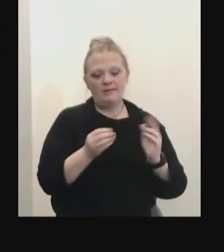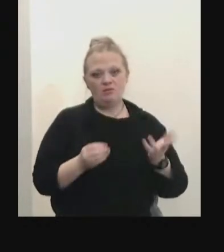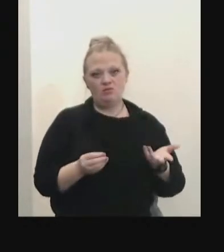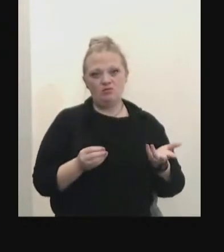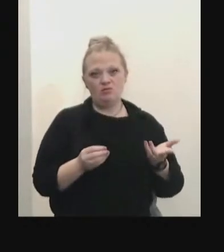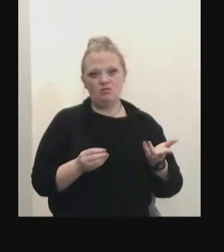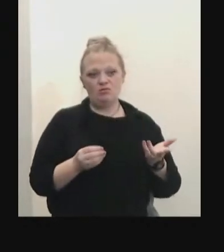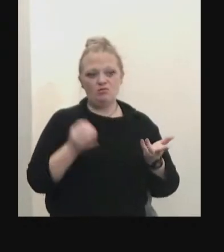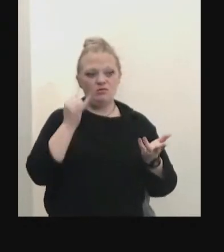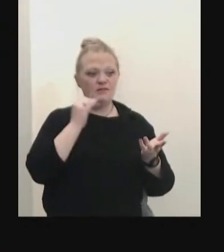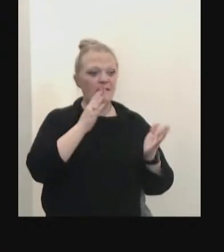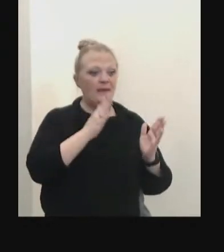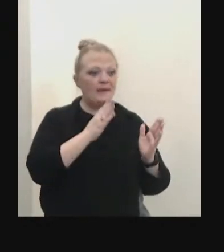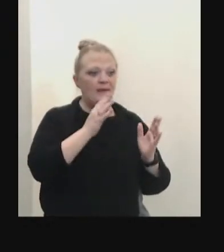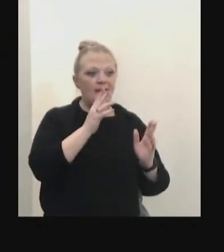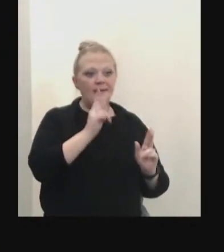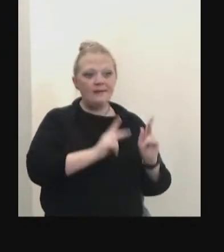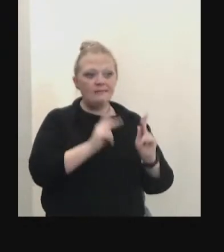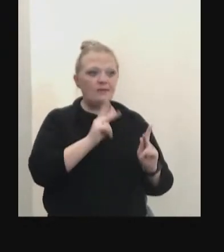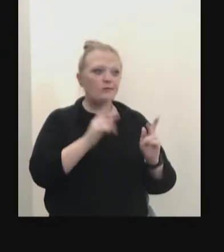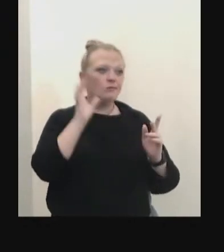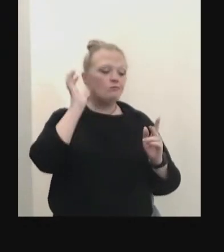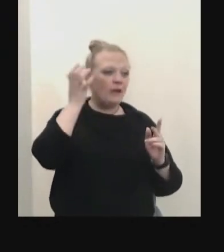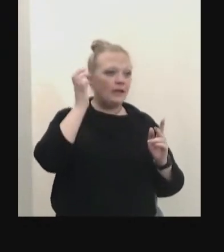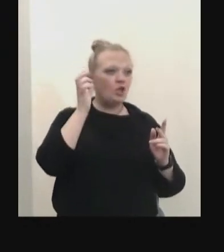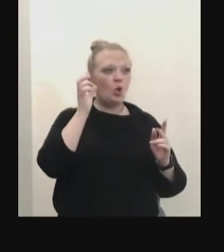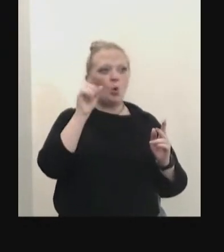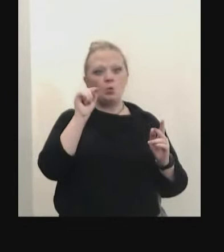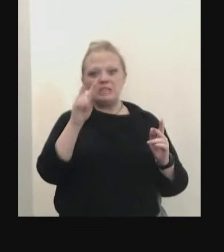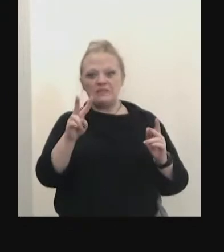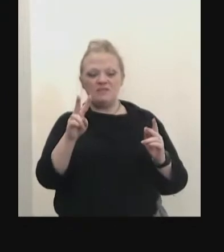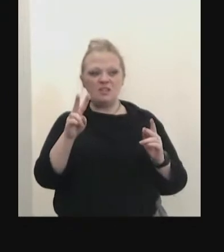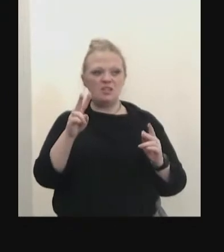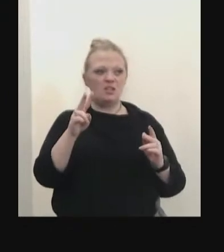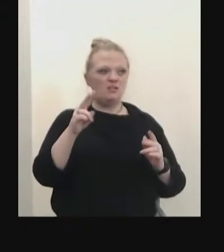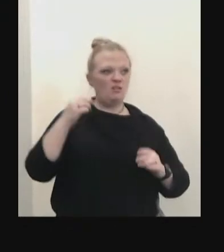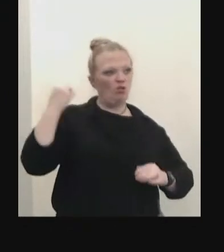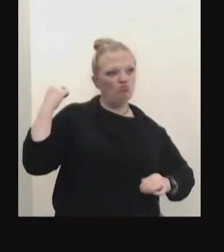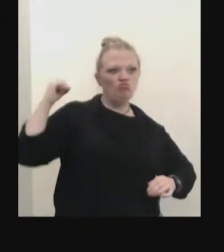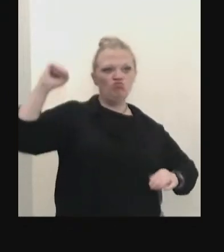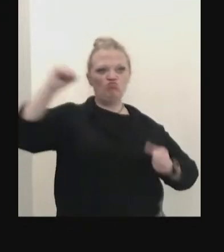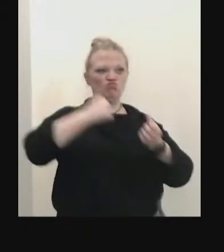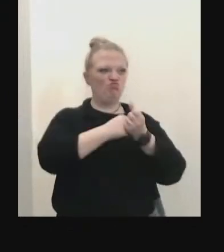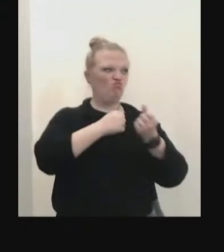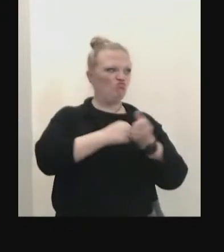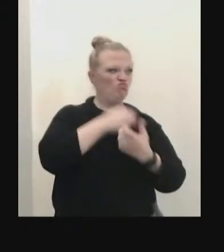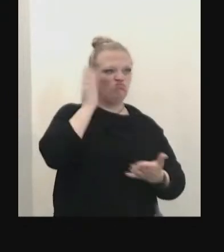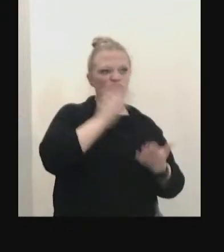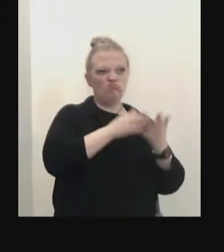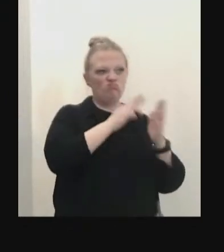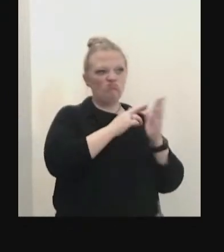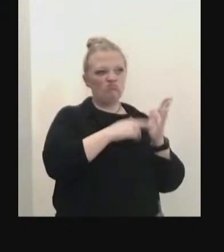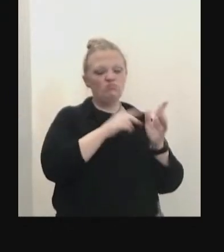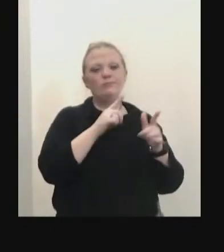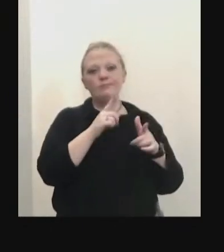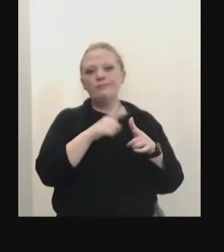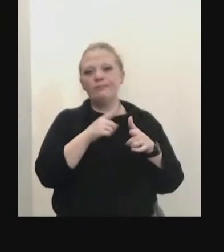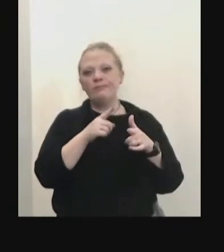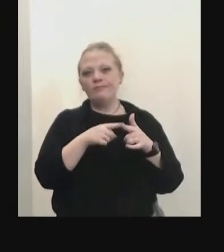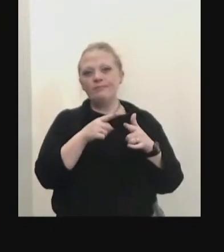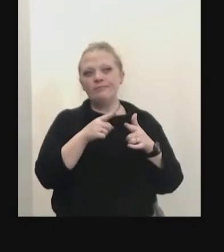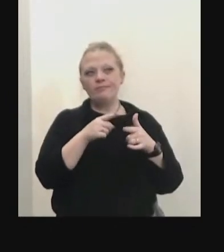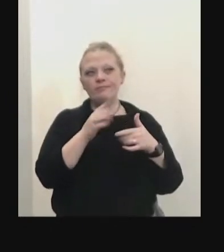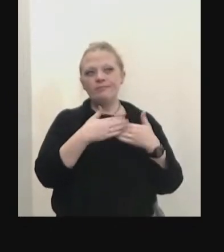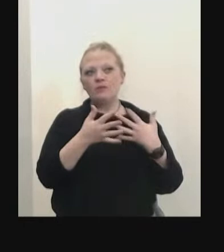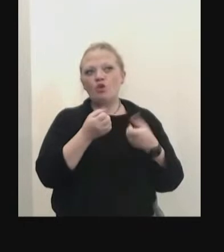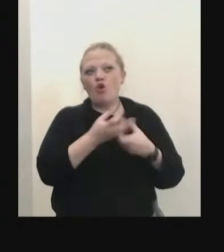it's on the radio or television, are advocating against following the rules, they're only creating more COVID in our community. And then media